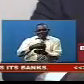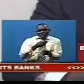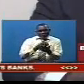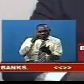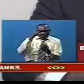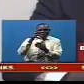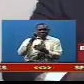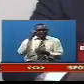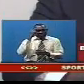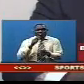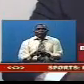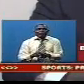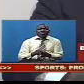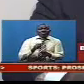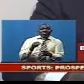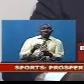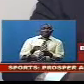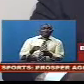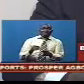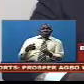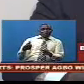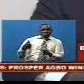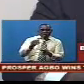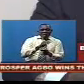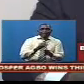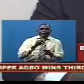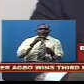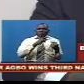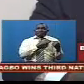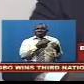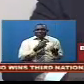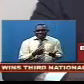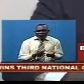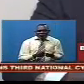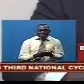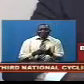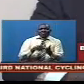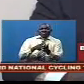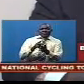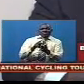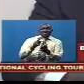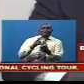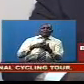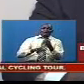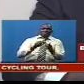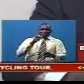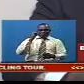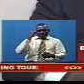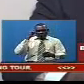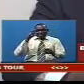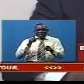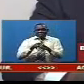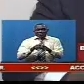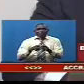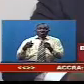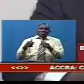government. However, we owe it a responsibility by law to pay our taxes and also to do